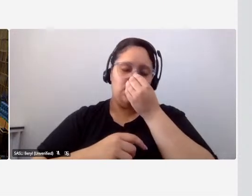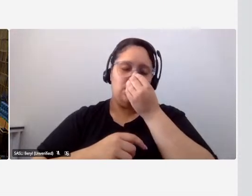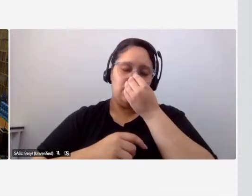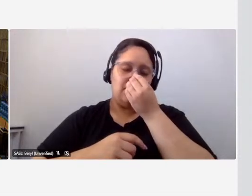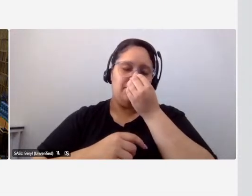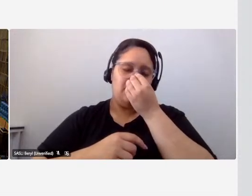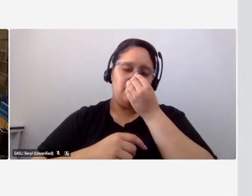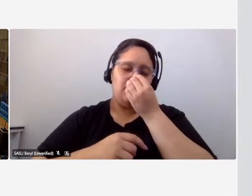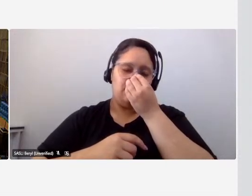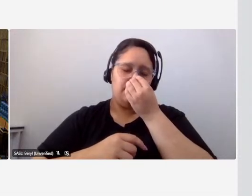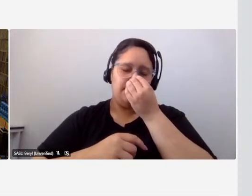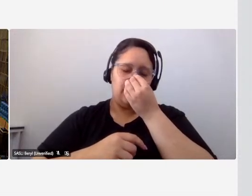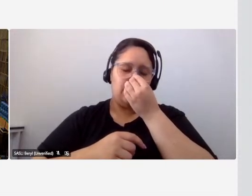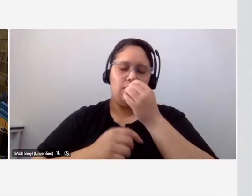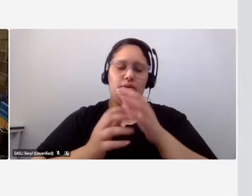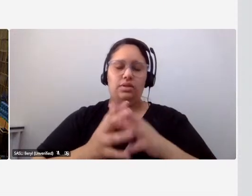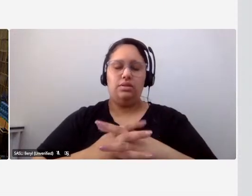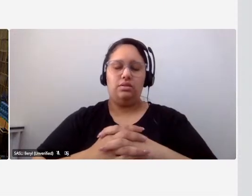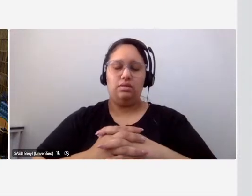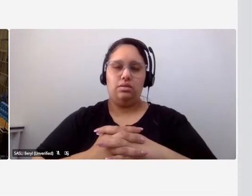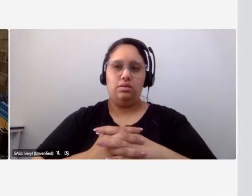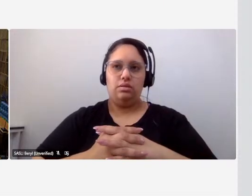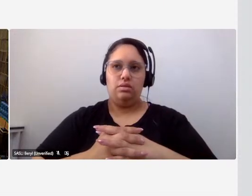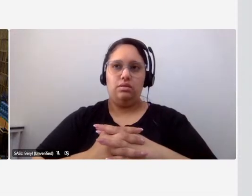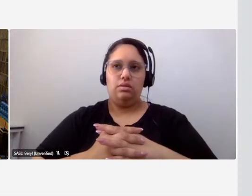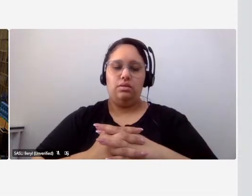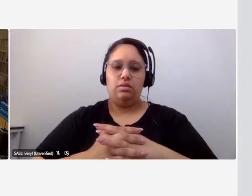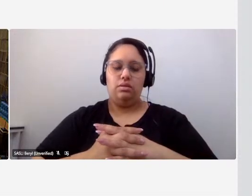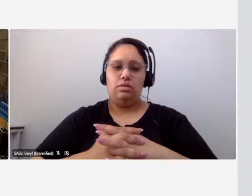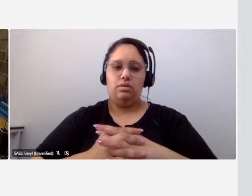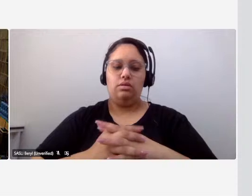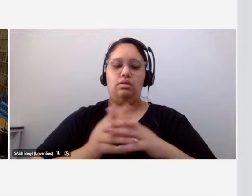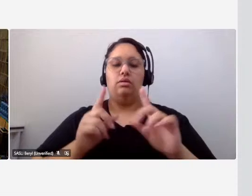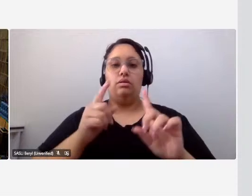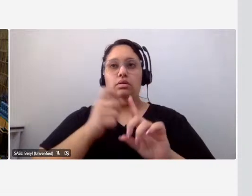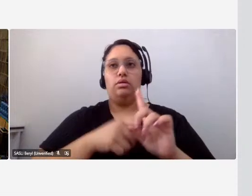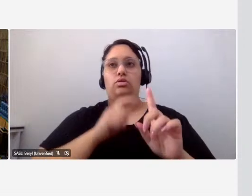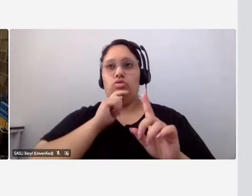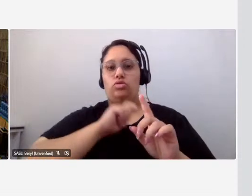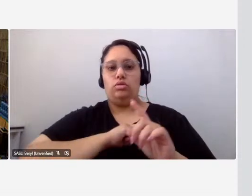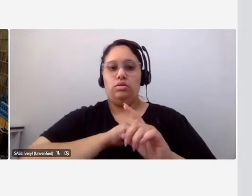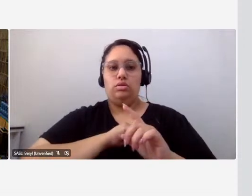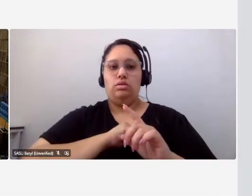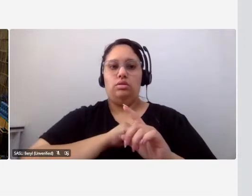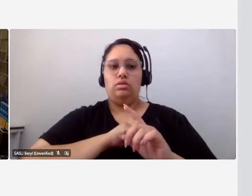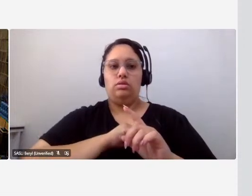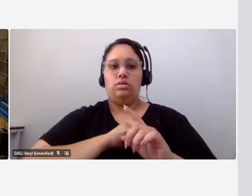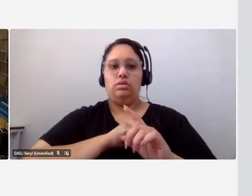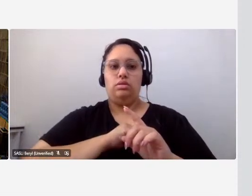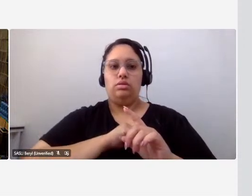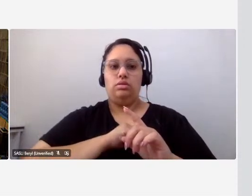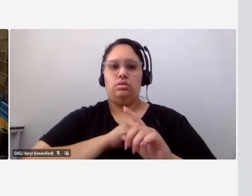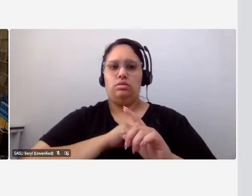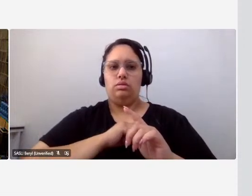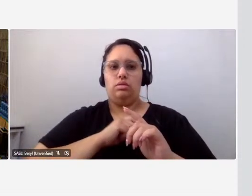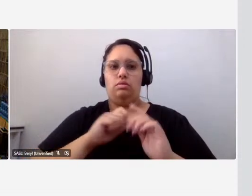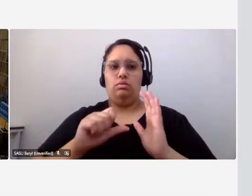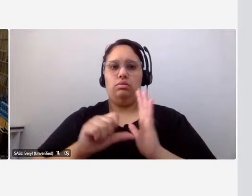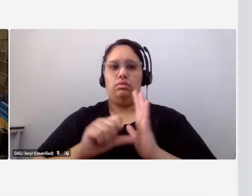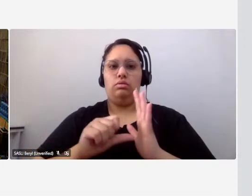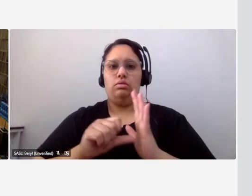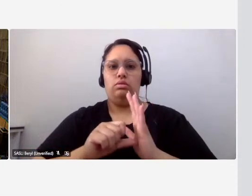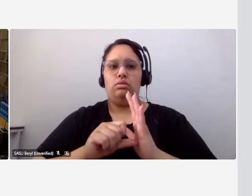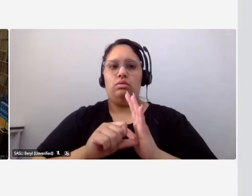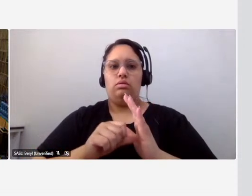other spheres. But one is interested on the what were those non-monetary, so that